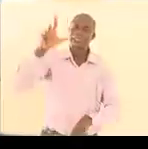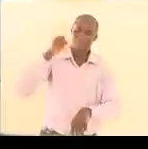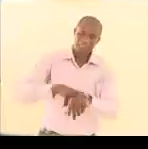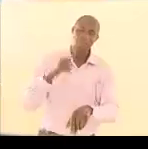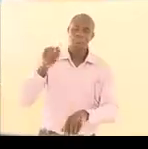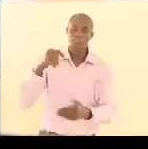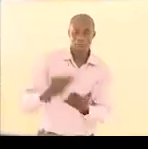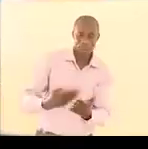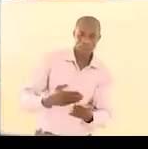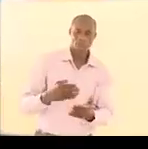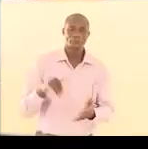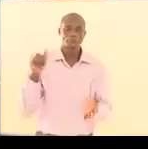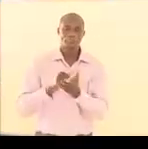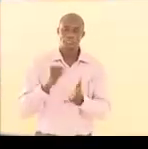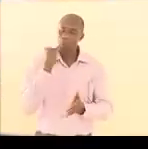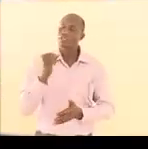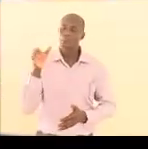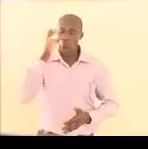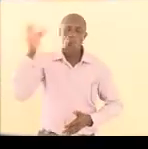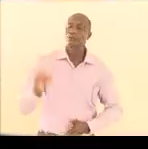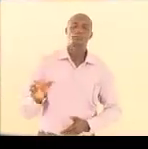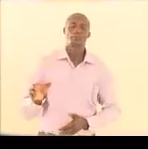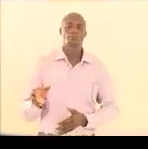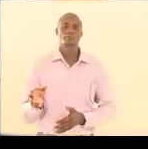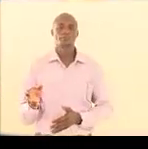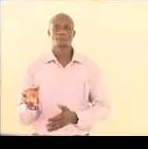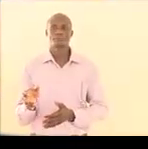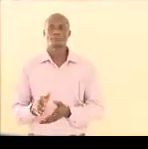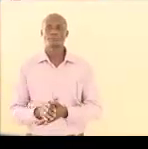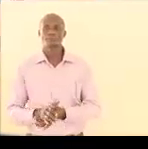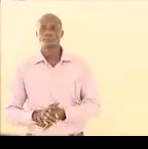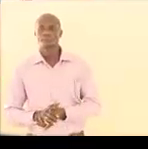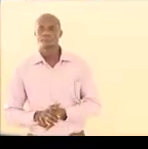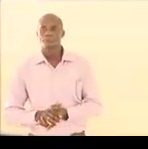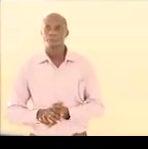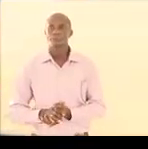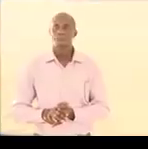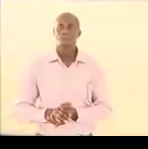the amount. That is corruption.